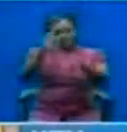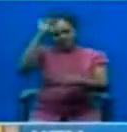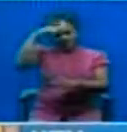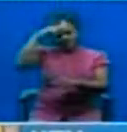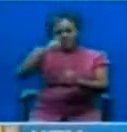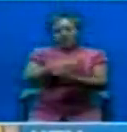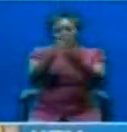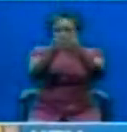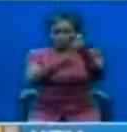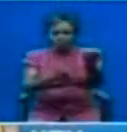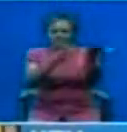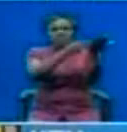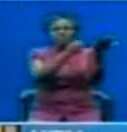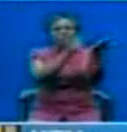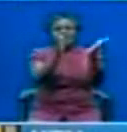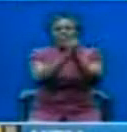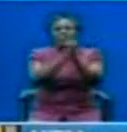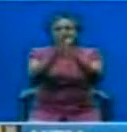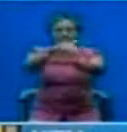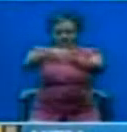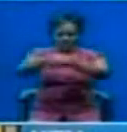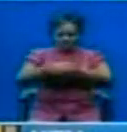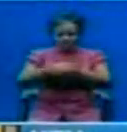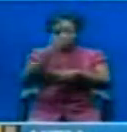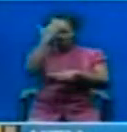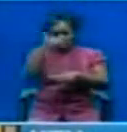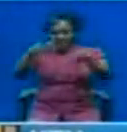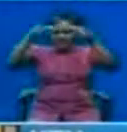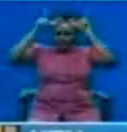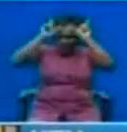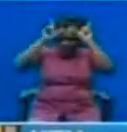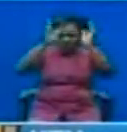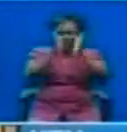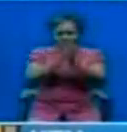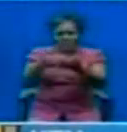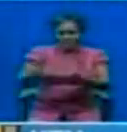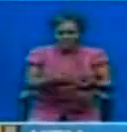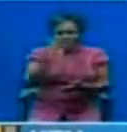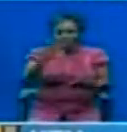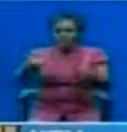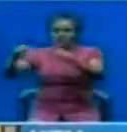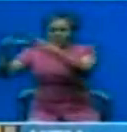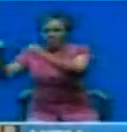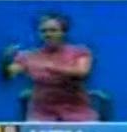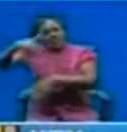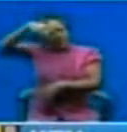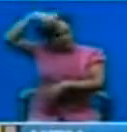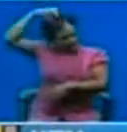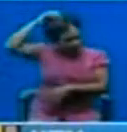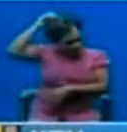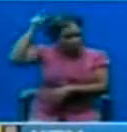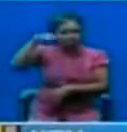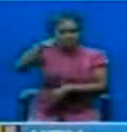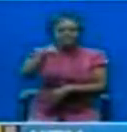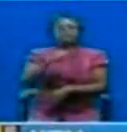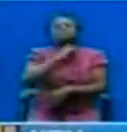both Kiswahili and English. Why did the cow and a calf run away? The lion roared at